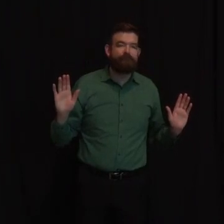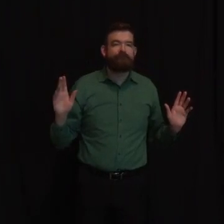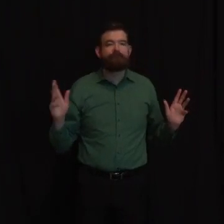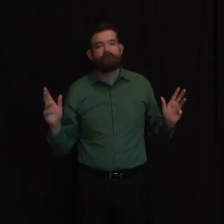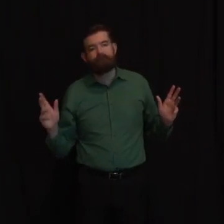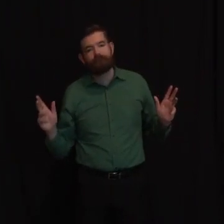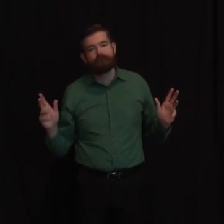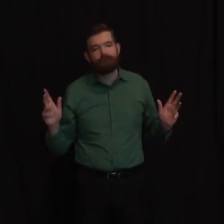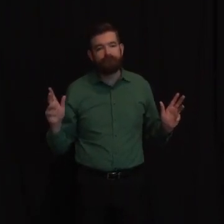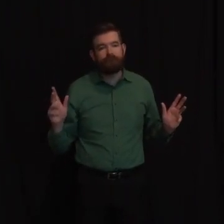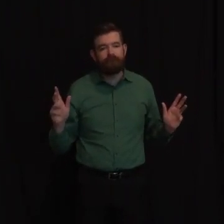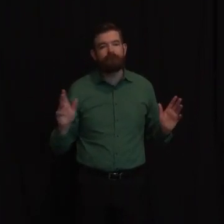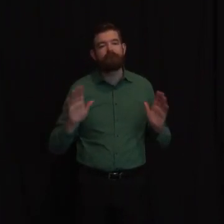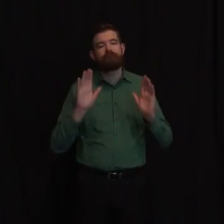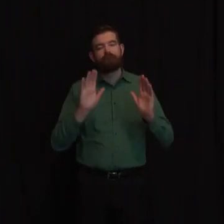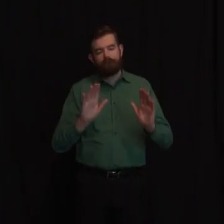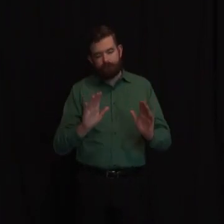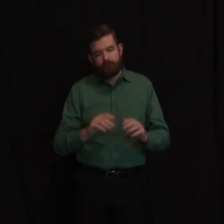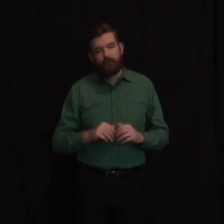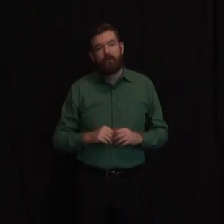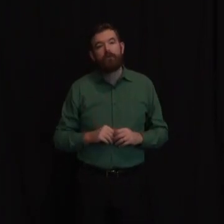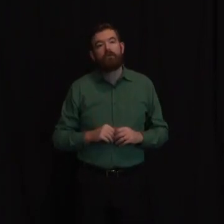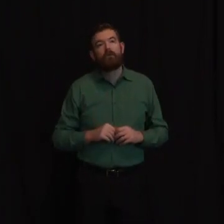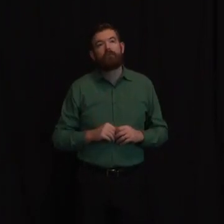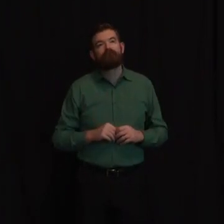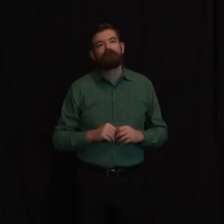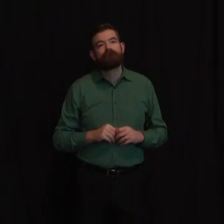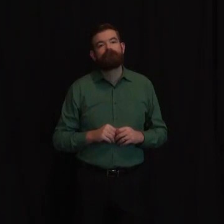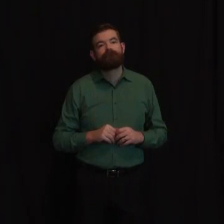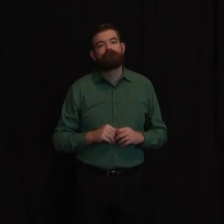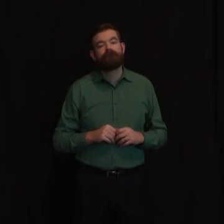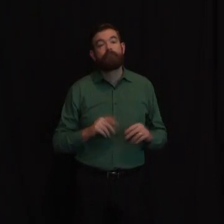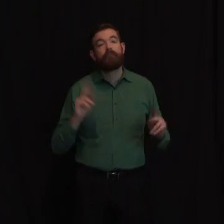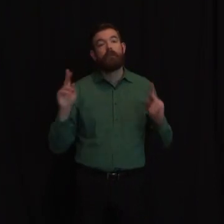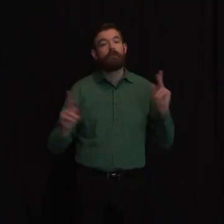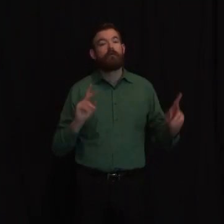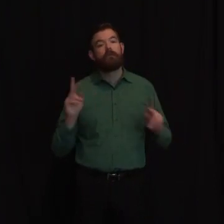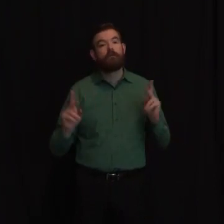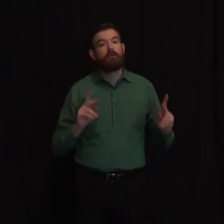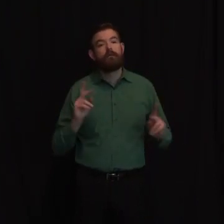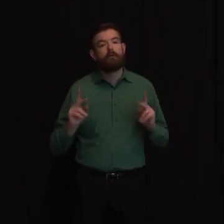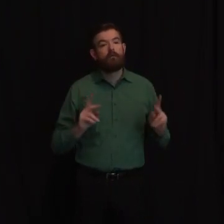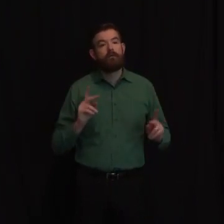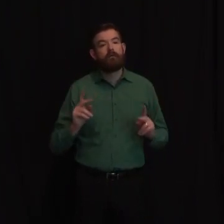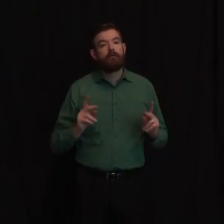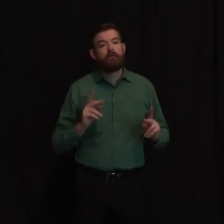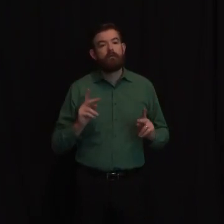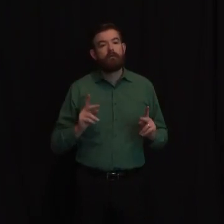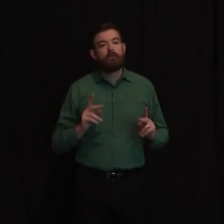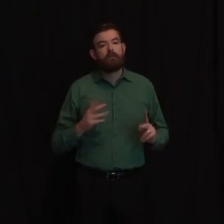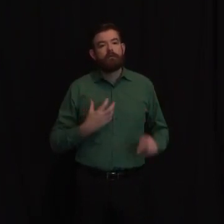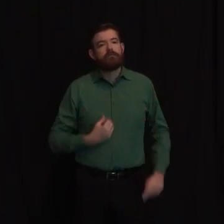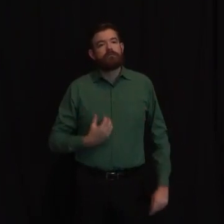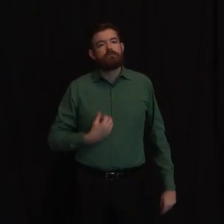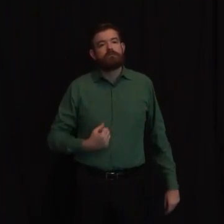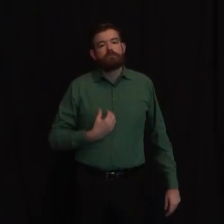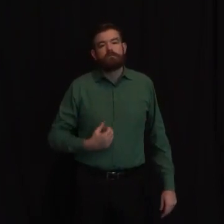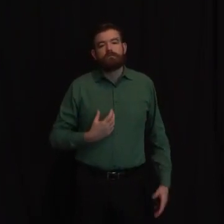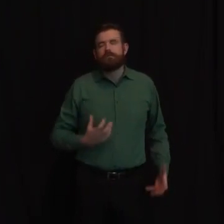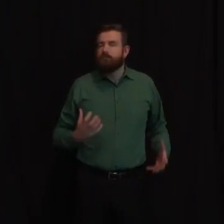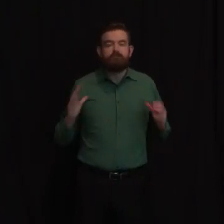evident and natural pent-up desire to begin to get back to normal. That's shared